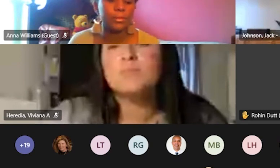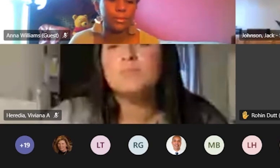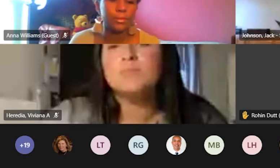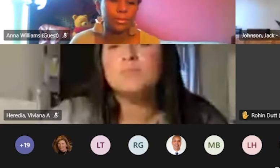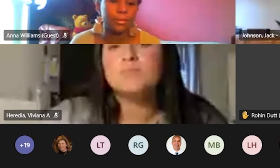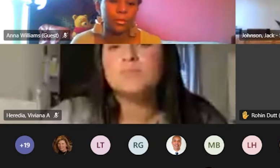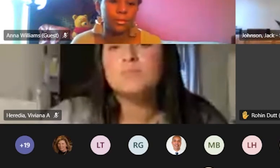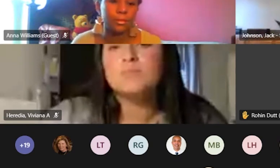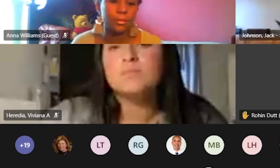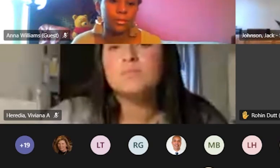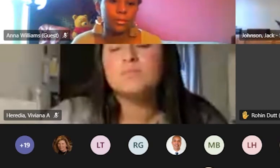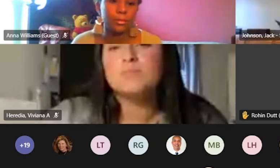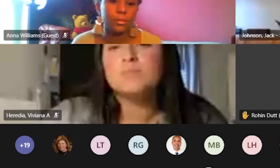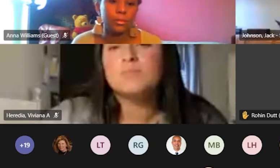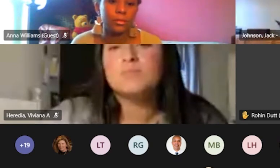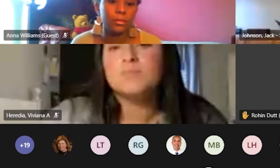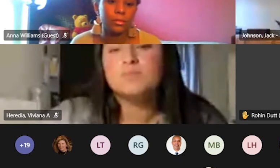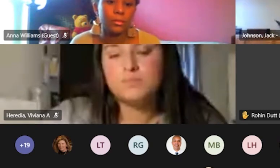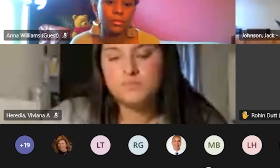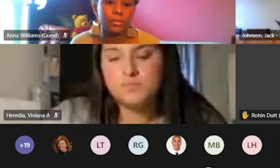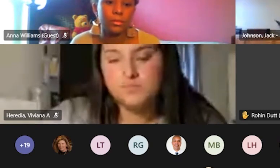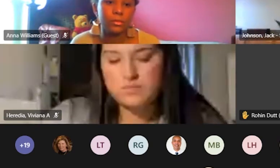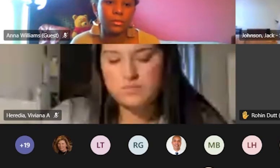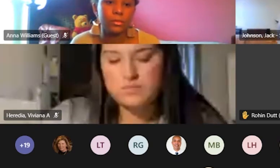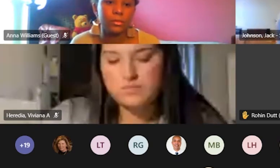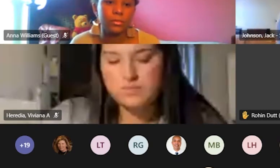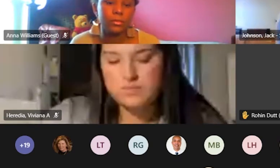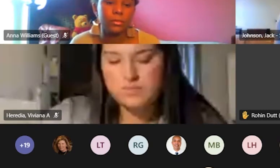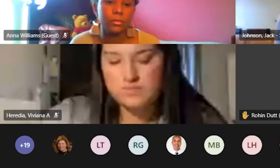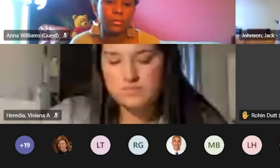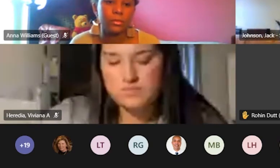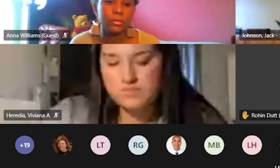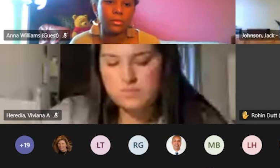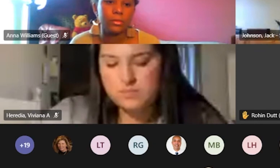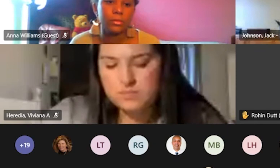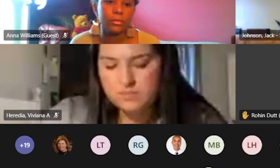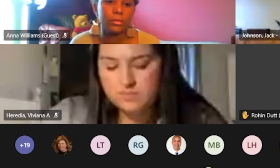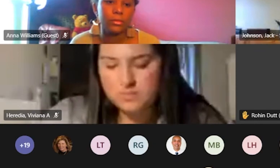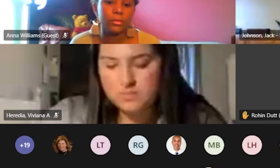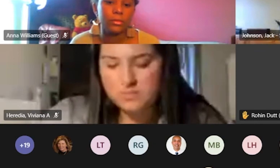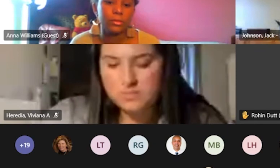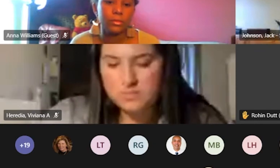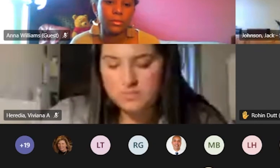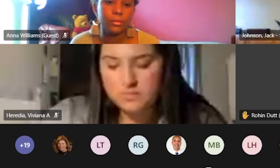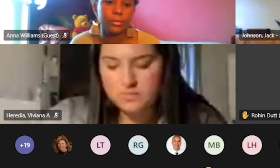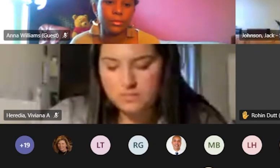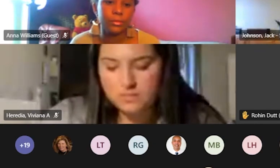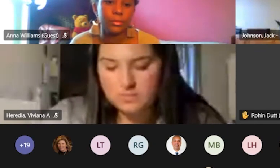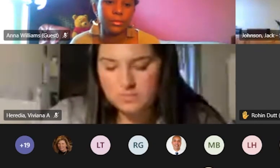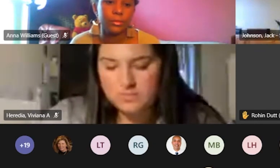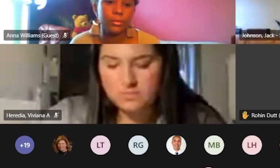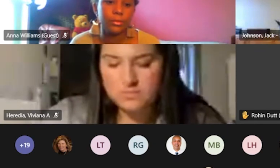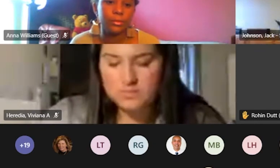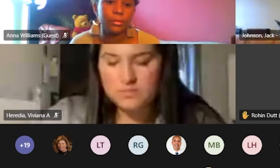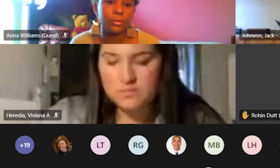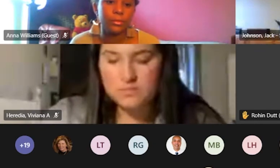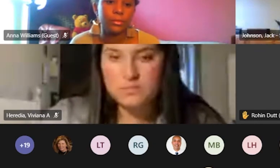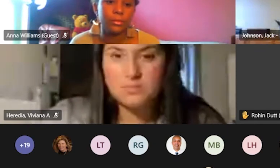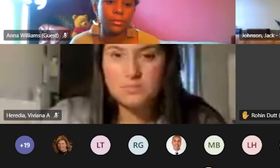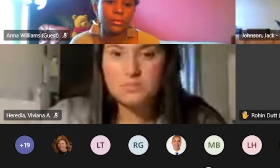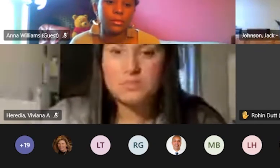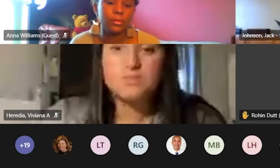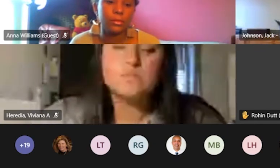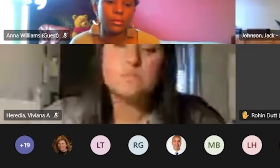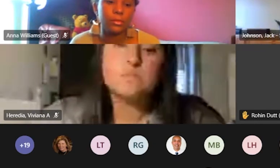will be leaving those communities one day and going into more diverse communities, either in Kentucky or across this country